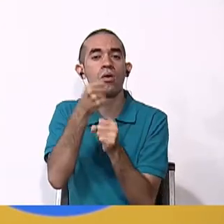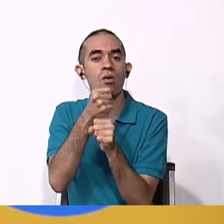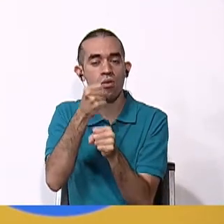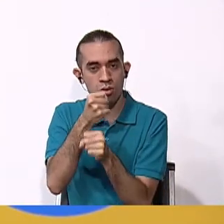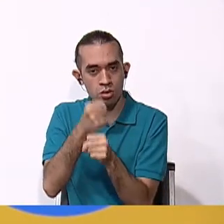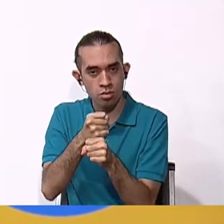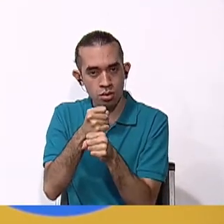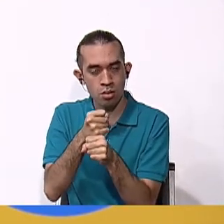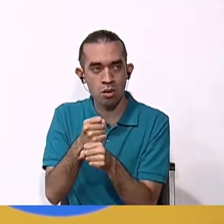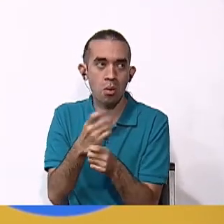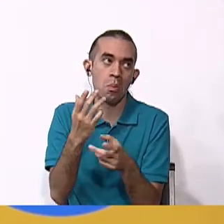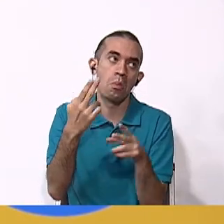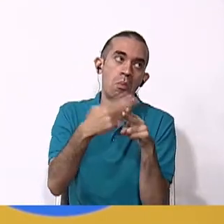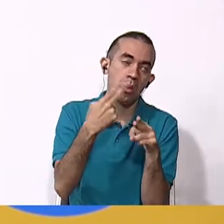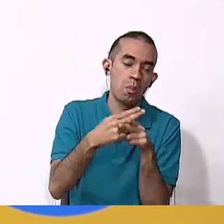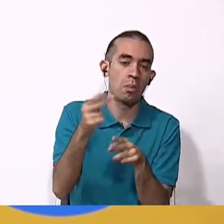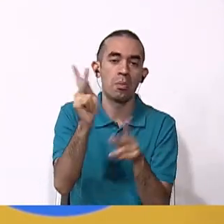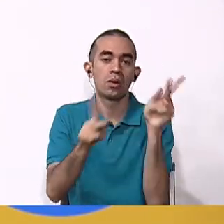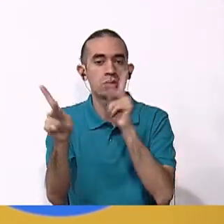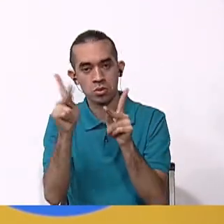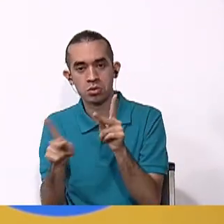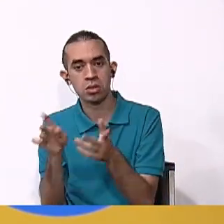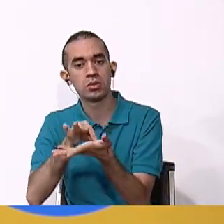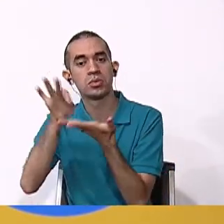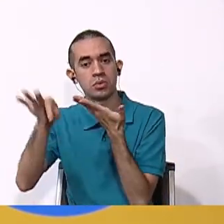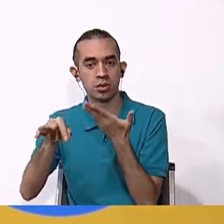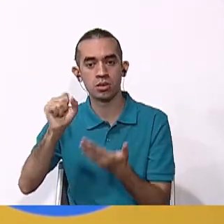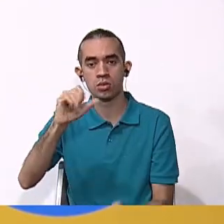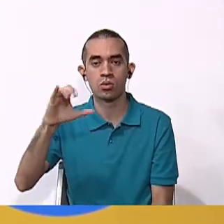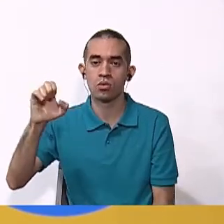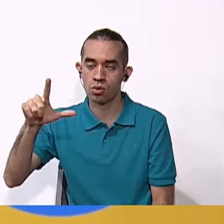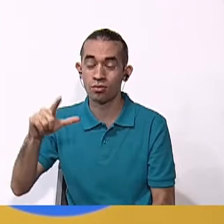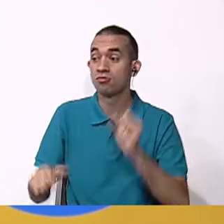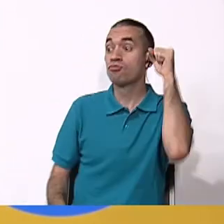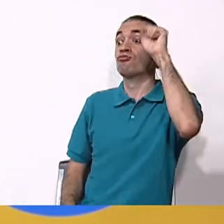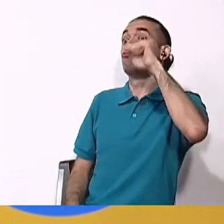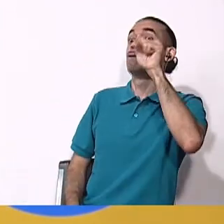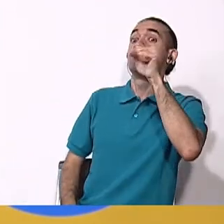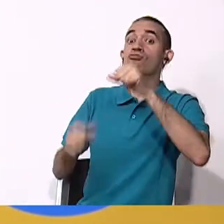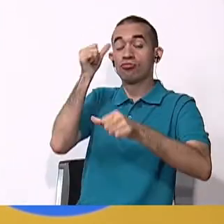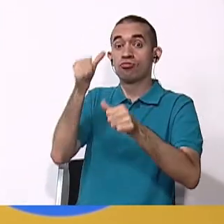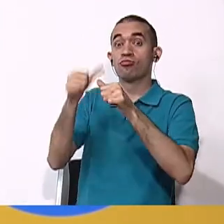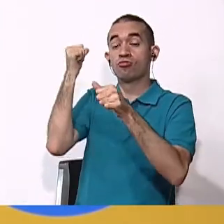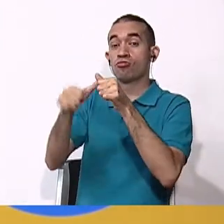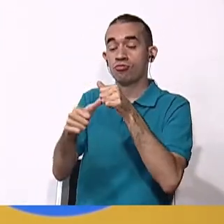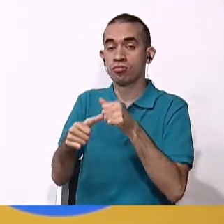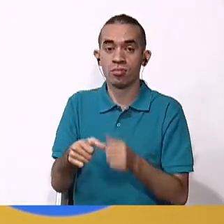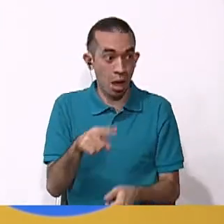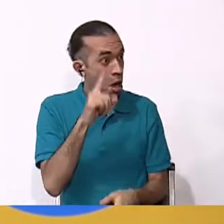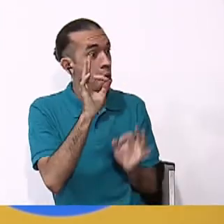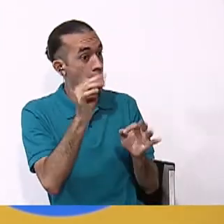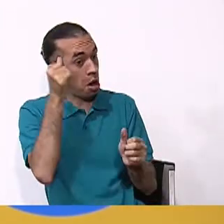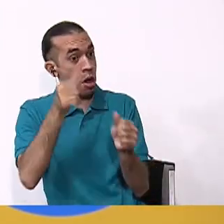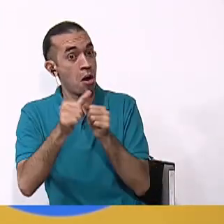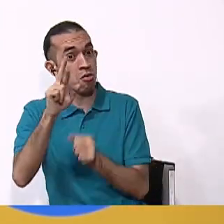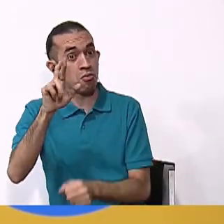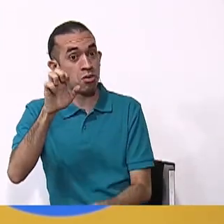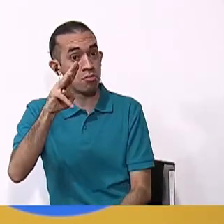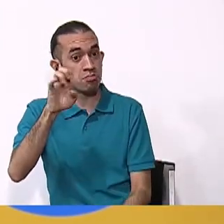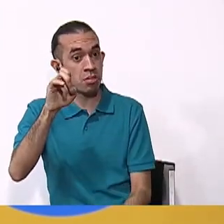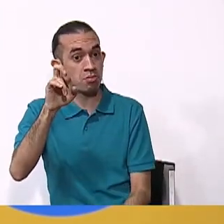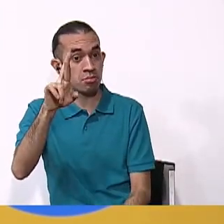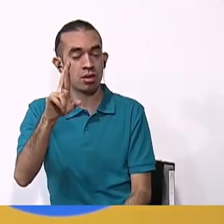or names of people at school? Yeah, teacher, I remember. Yes, you remember? Well, tell me.